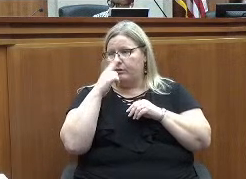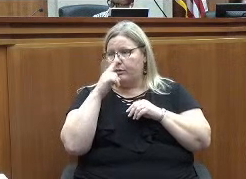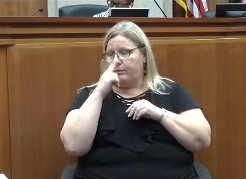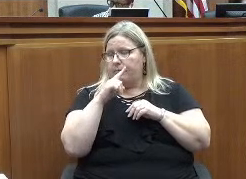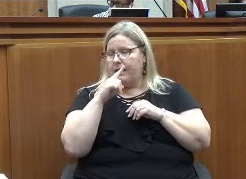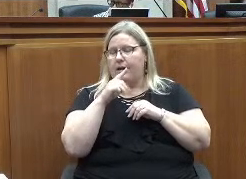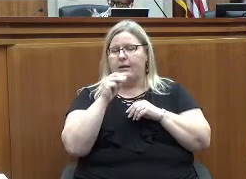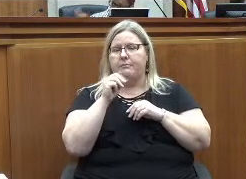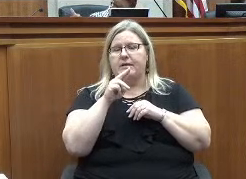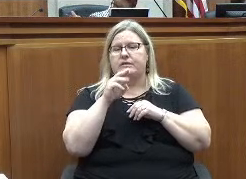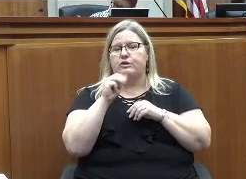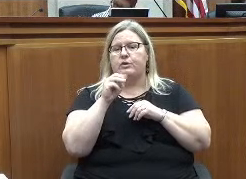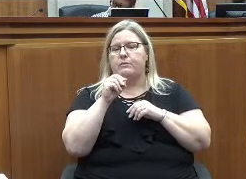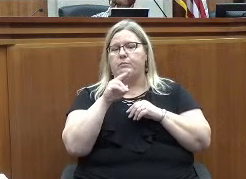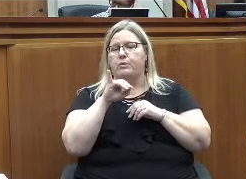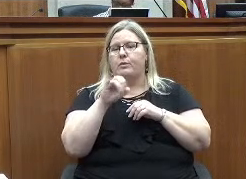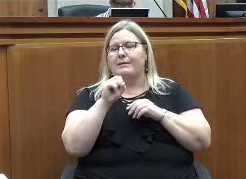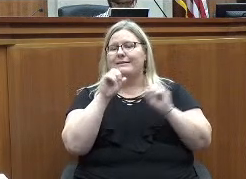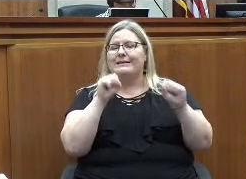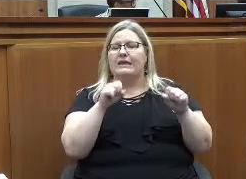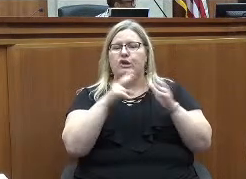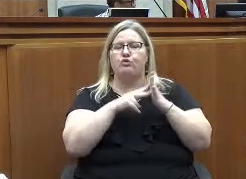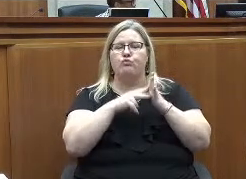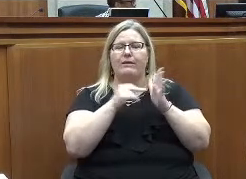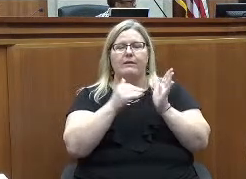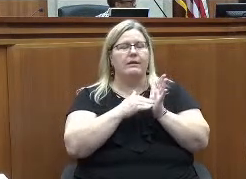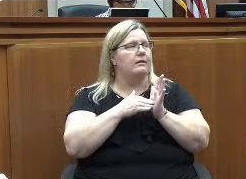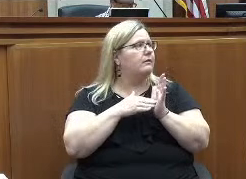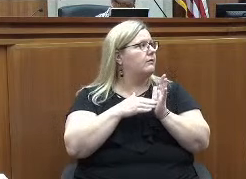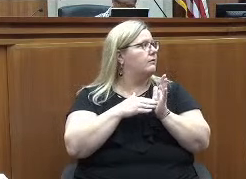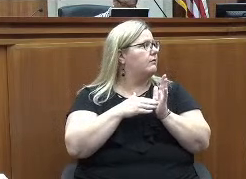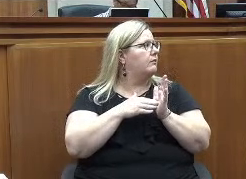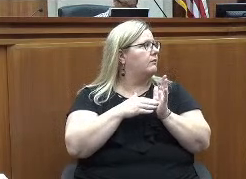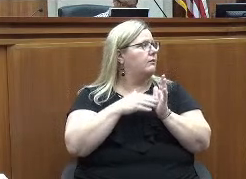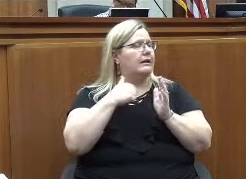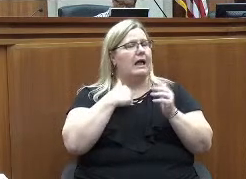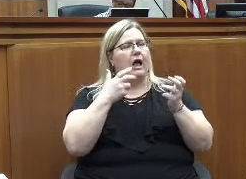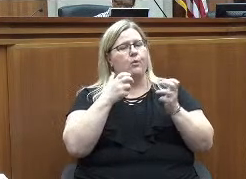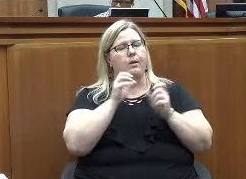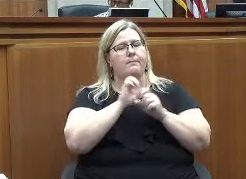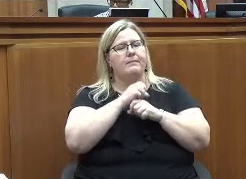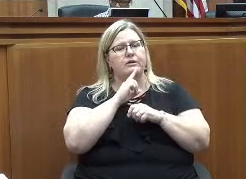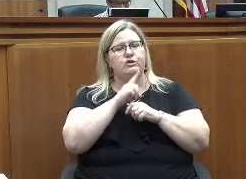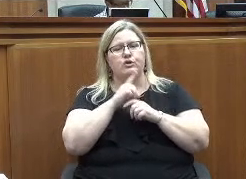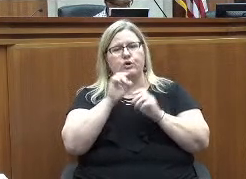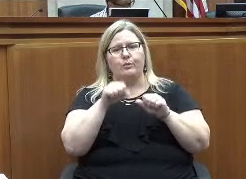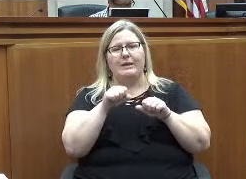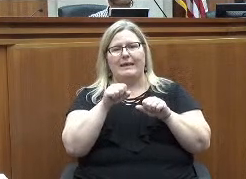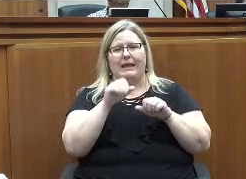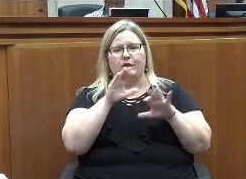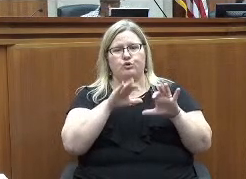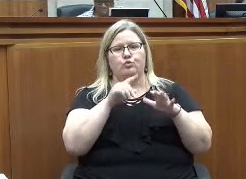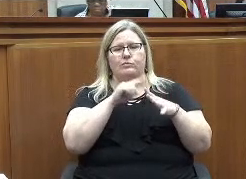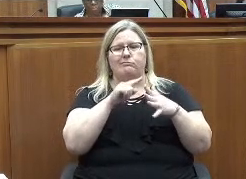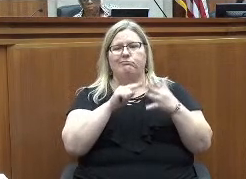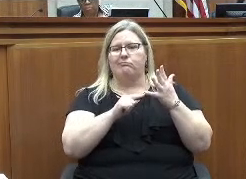read that again so I can catch that? Sure. Because I want to make sure that we can deliver on all of